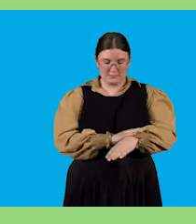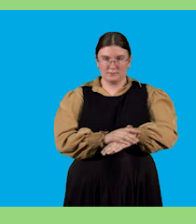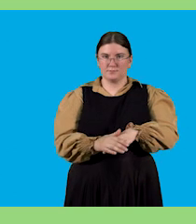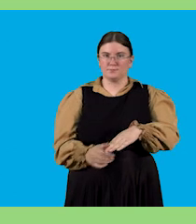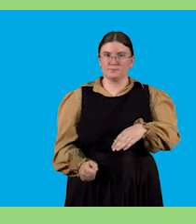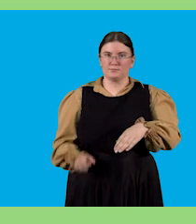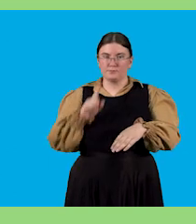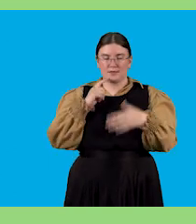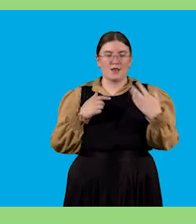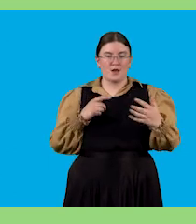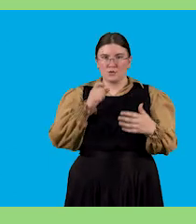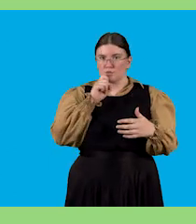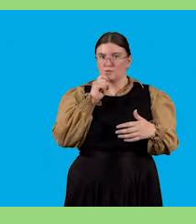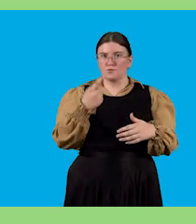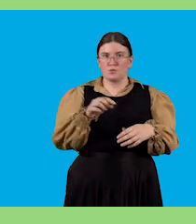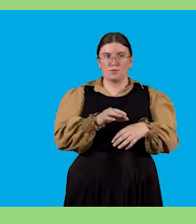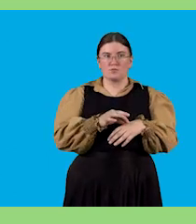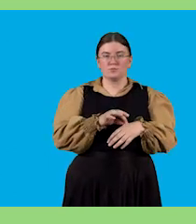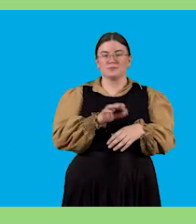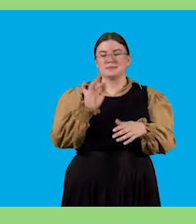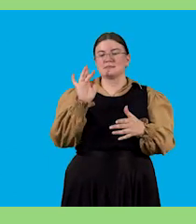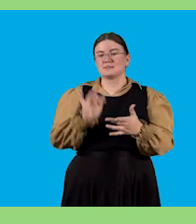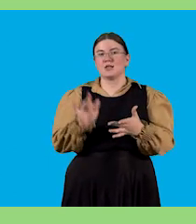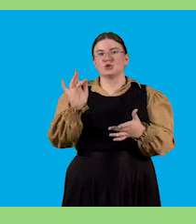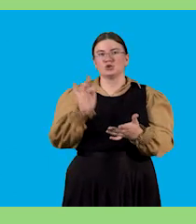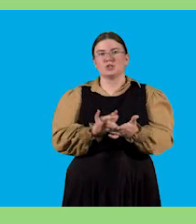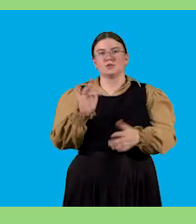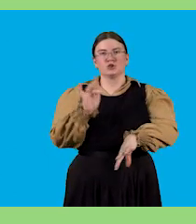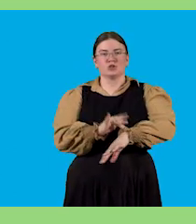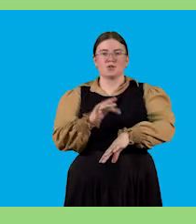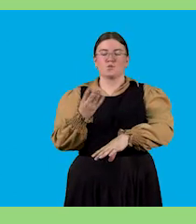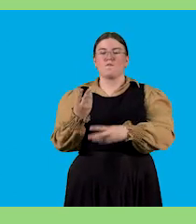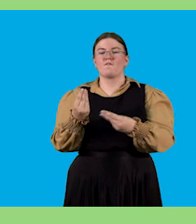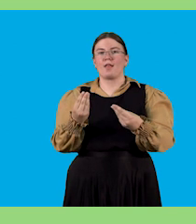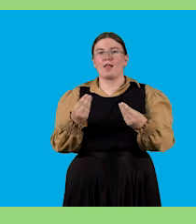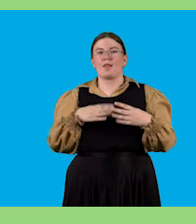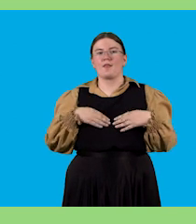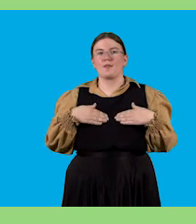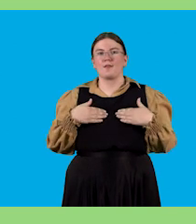to basically represent the sense of touching or feeling.